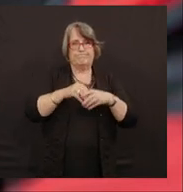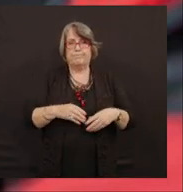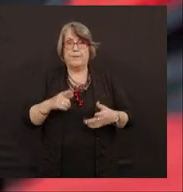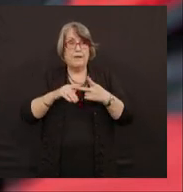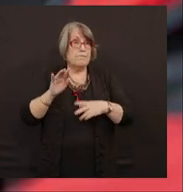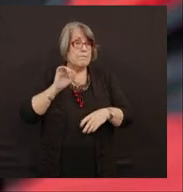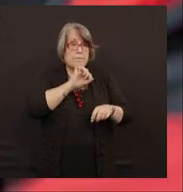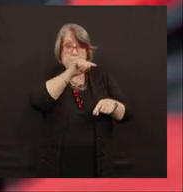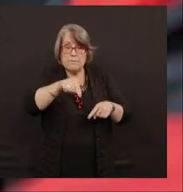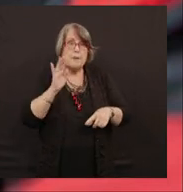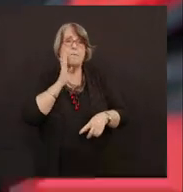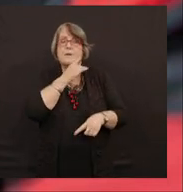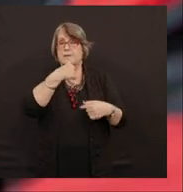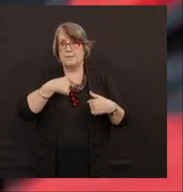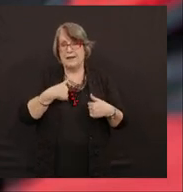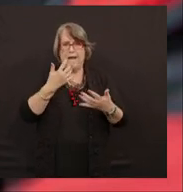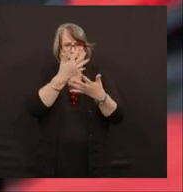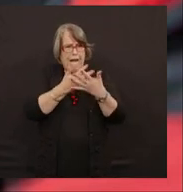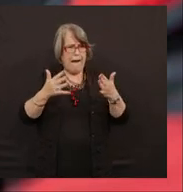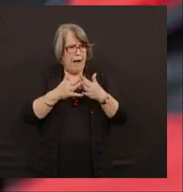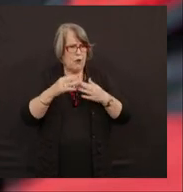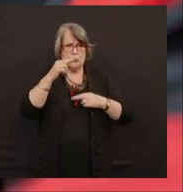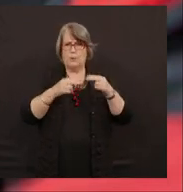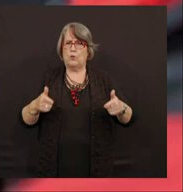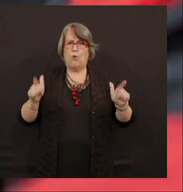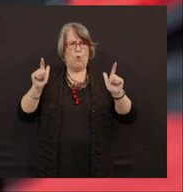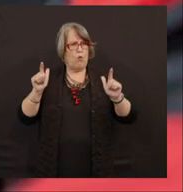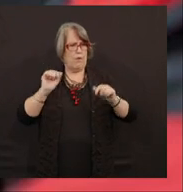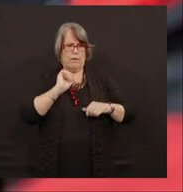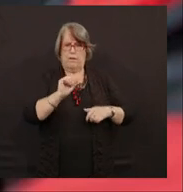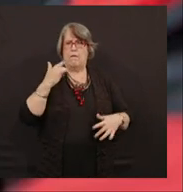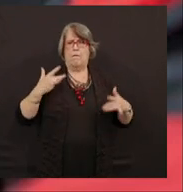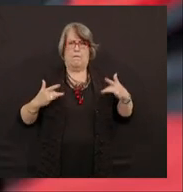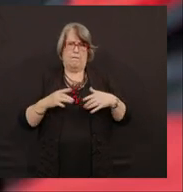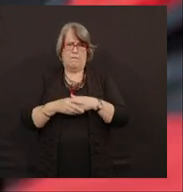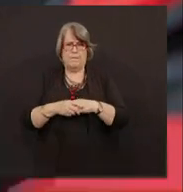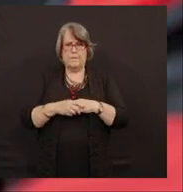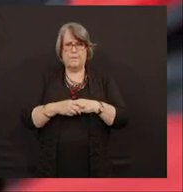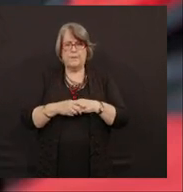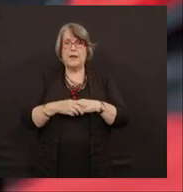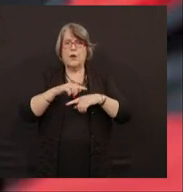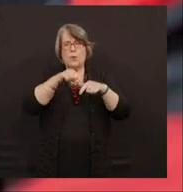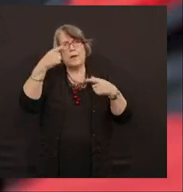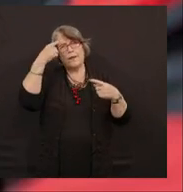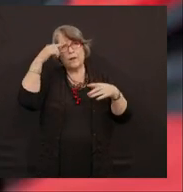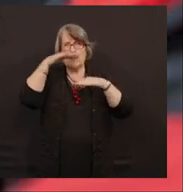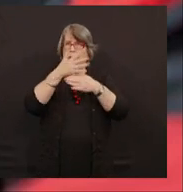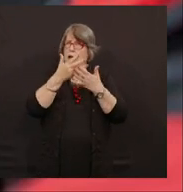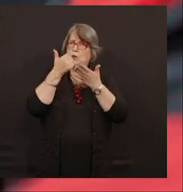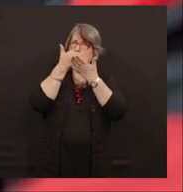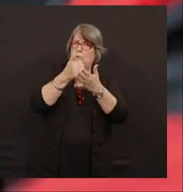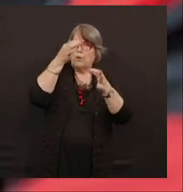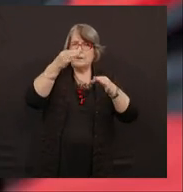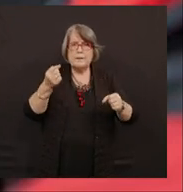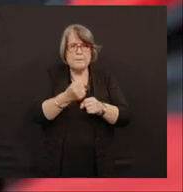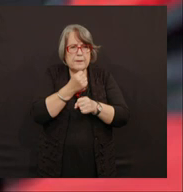they're not there. How to build authority in their own lives. We can think about how to support decision